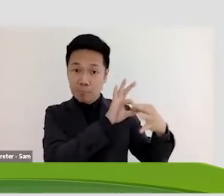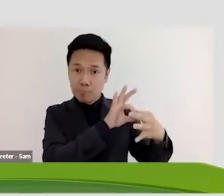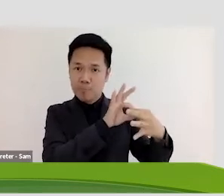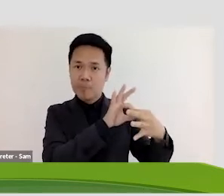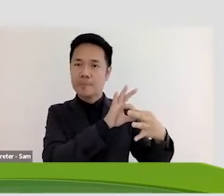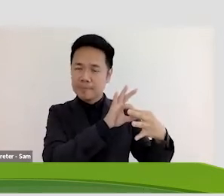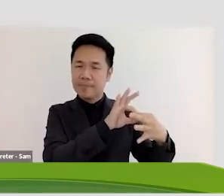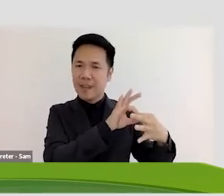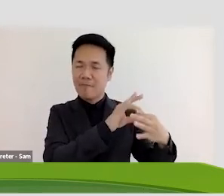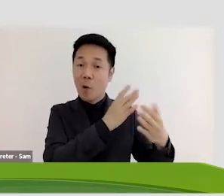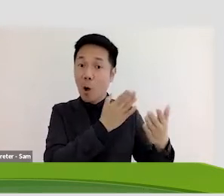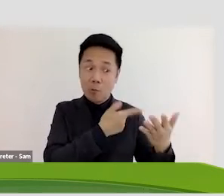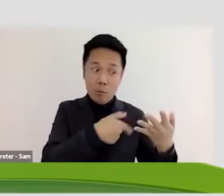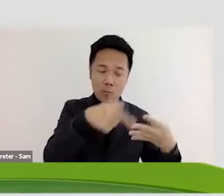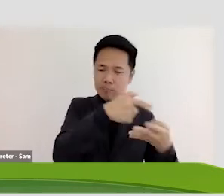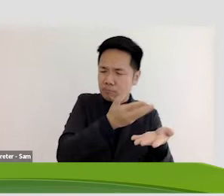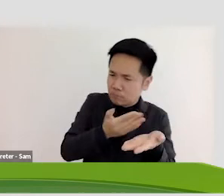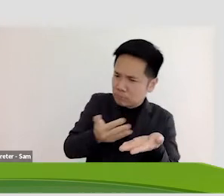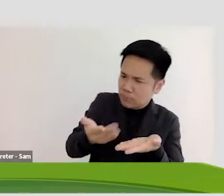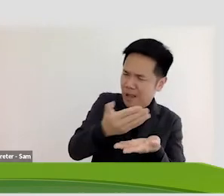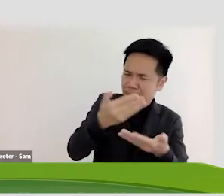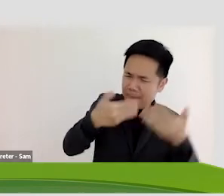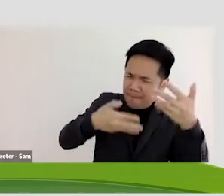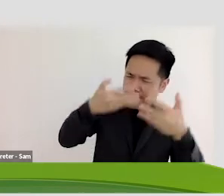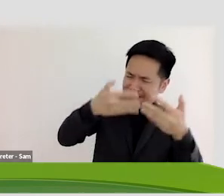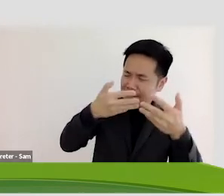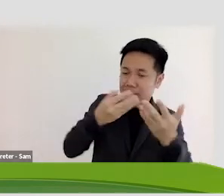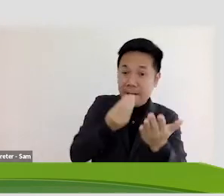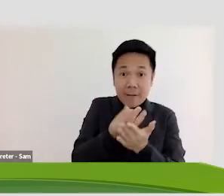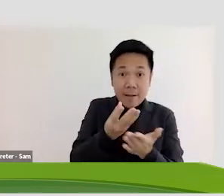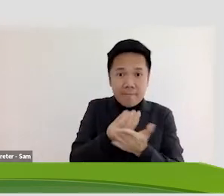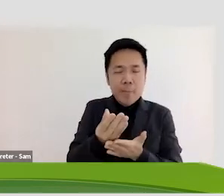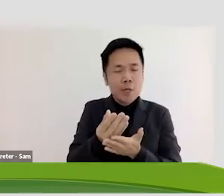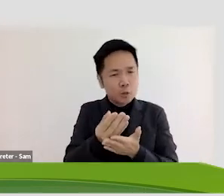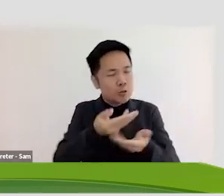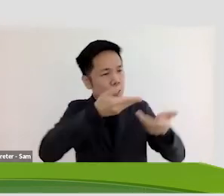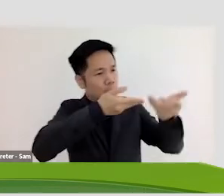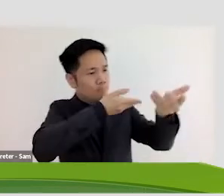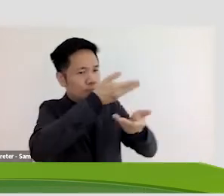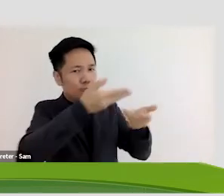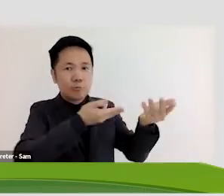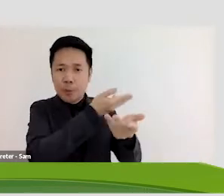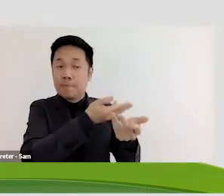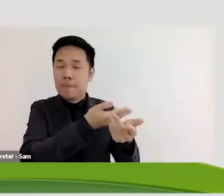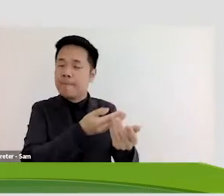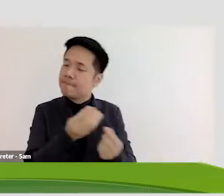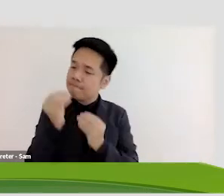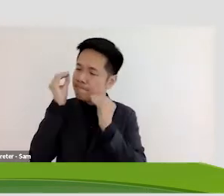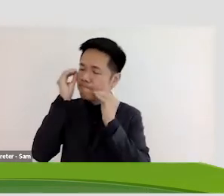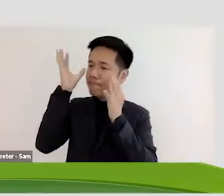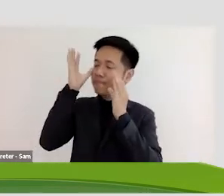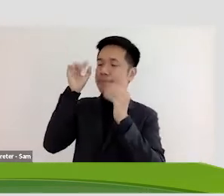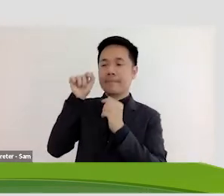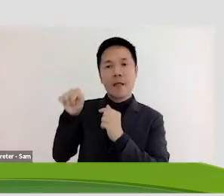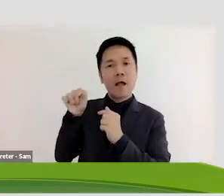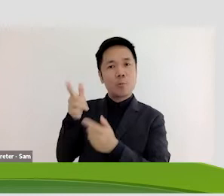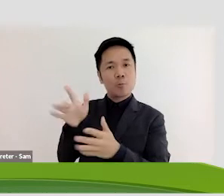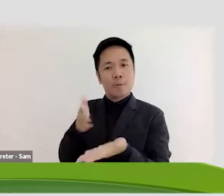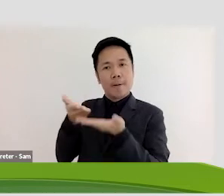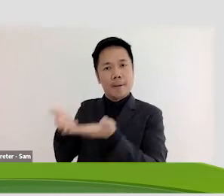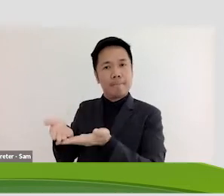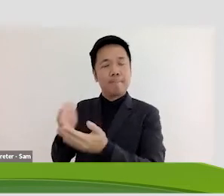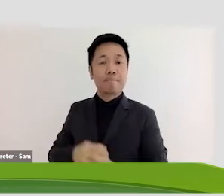responsibility for data collection and reporting between the ministries. And finally, to continue to promote and